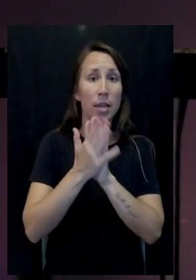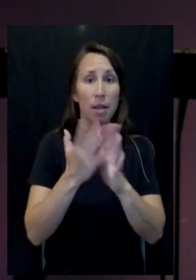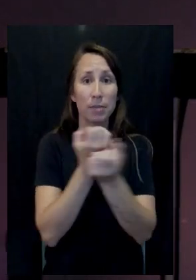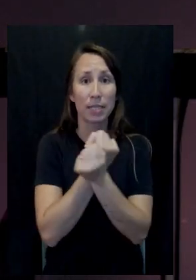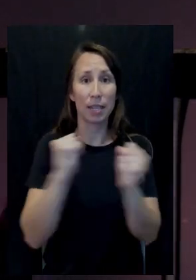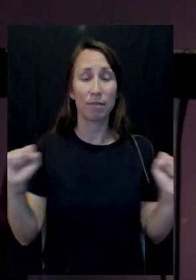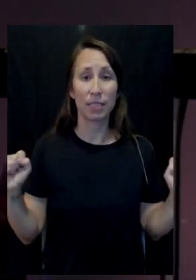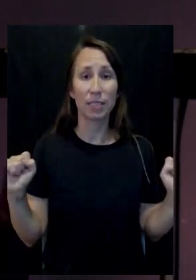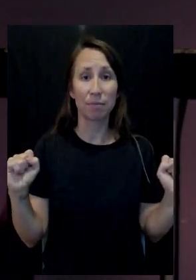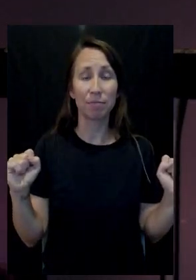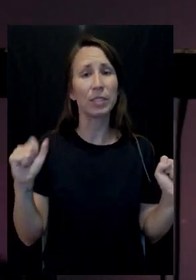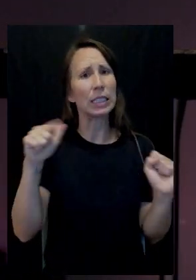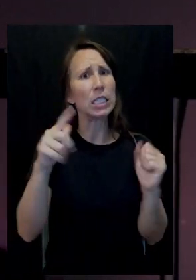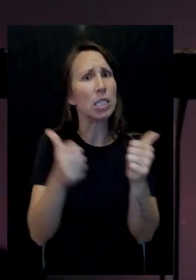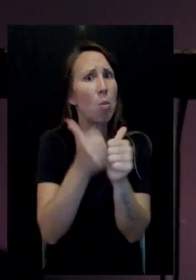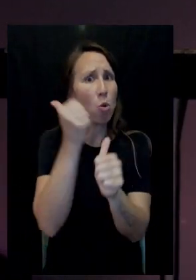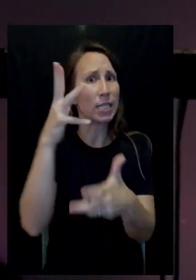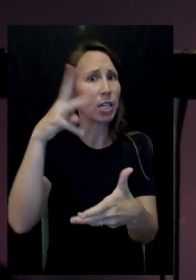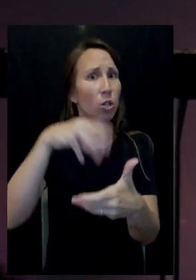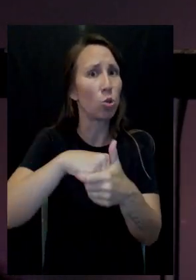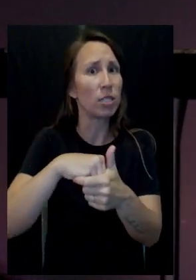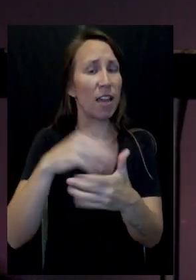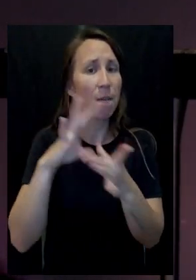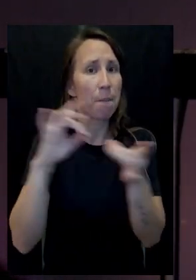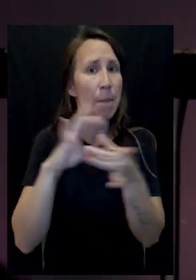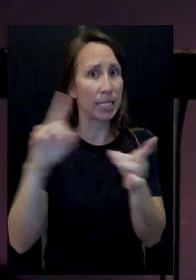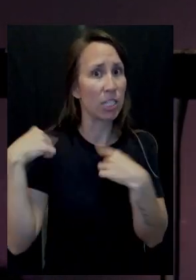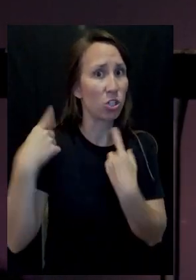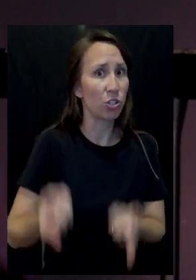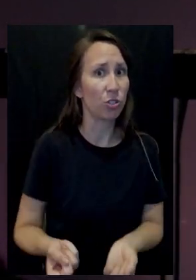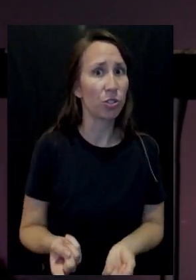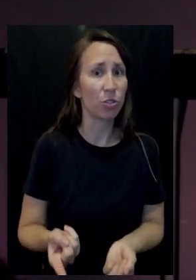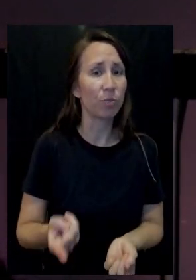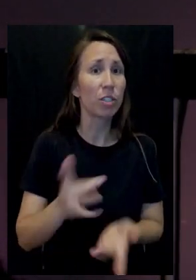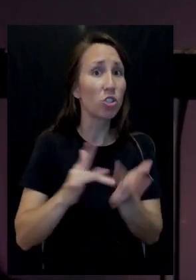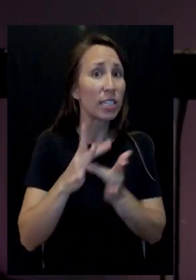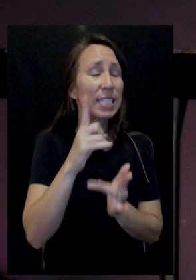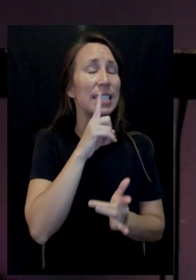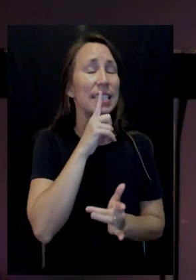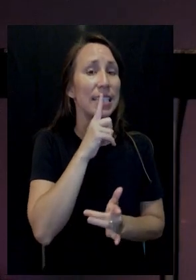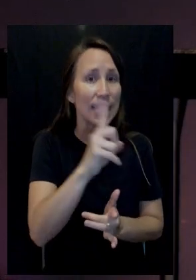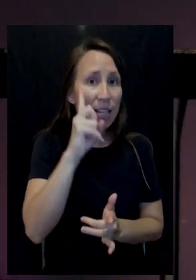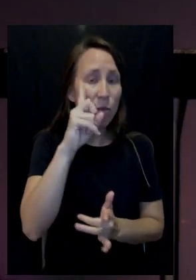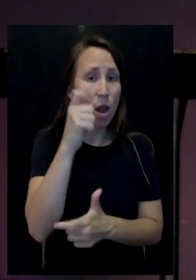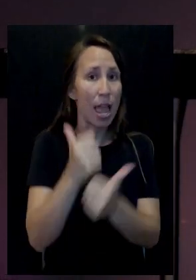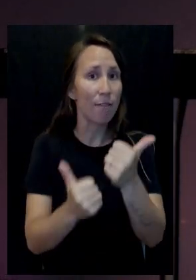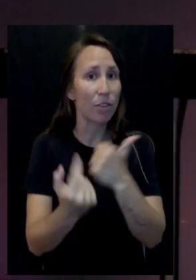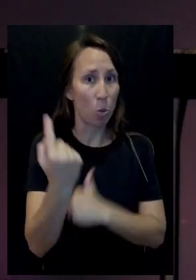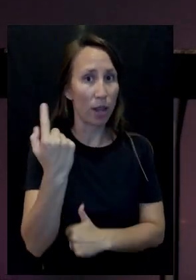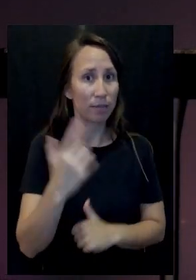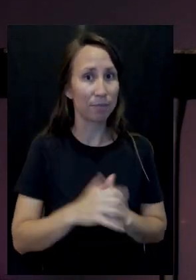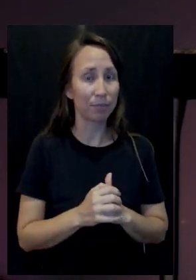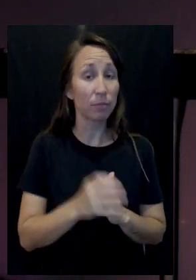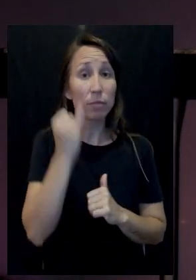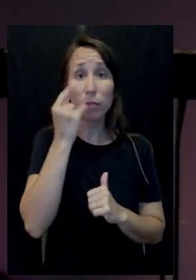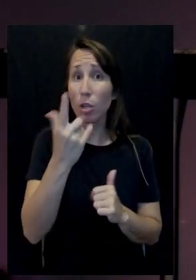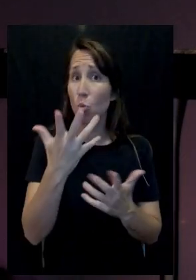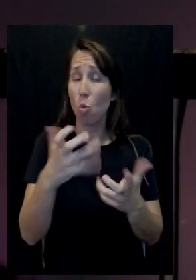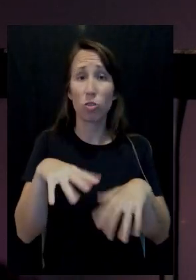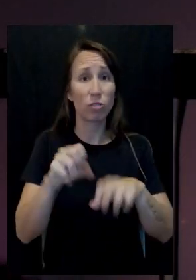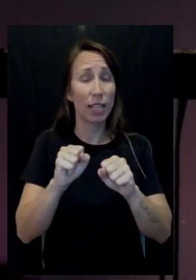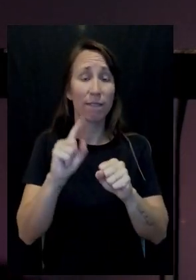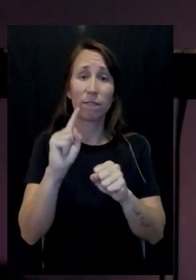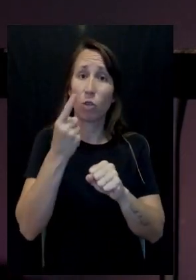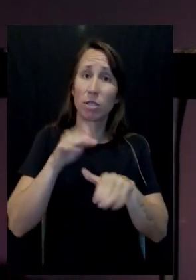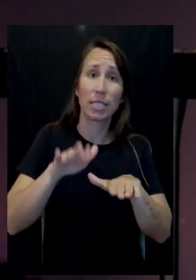is the most inclusive message there is. Jesus is for everyone. So if you want to take that first step and be included in that prayer